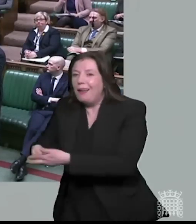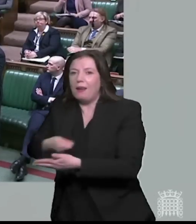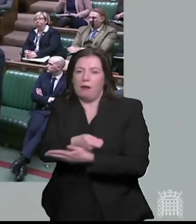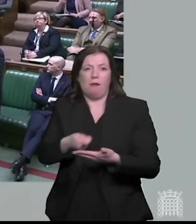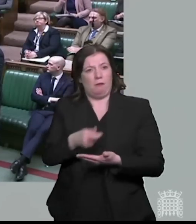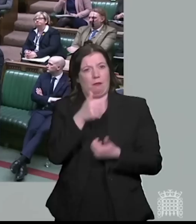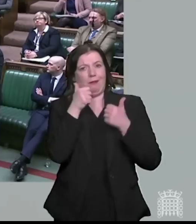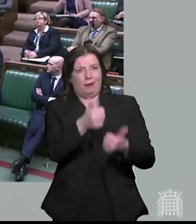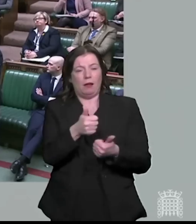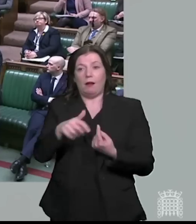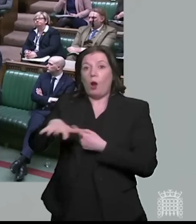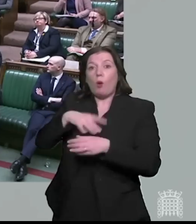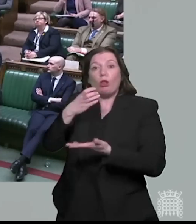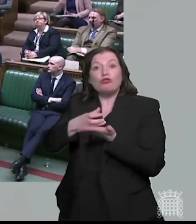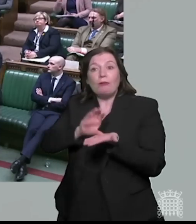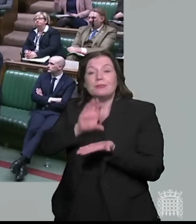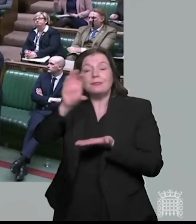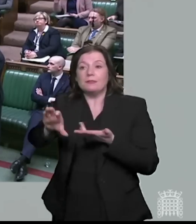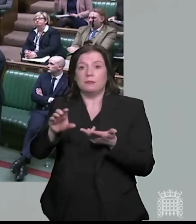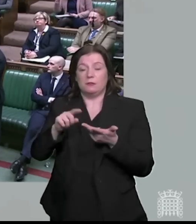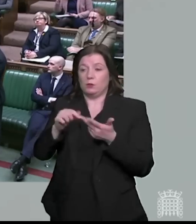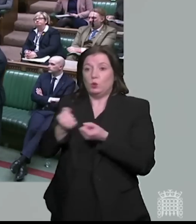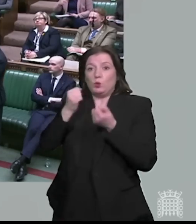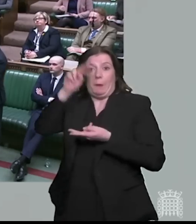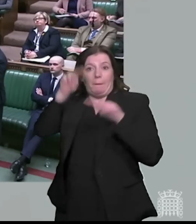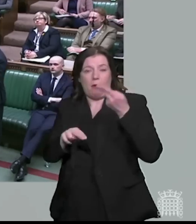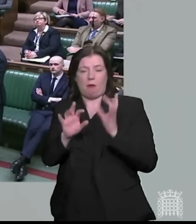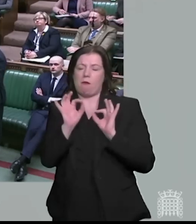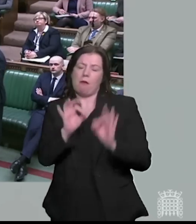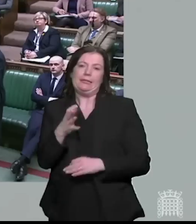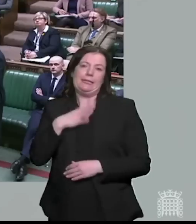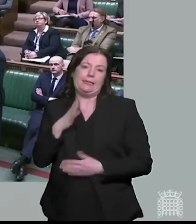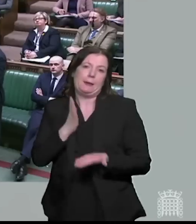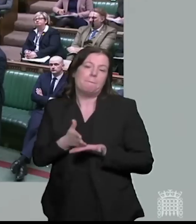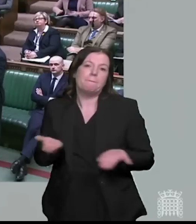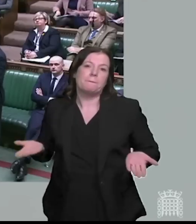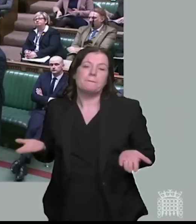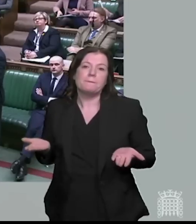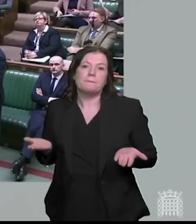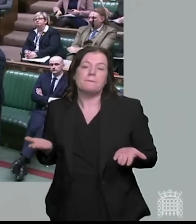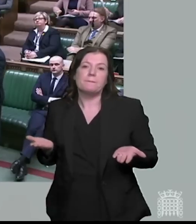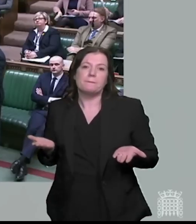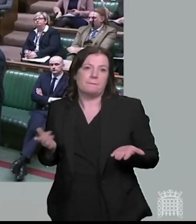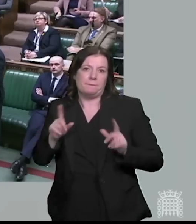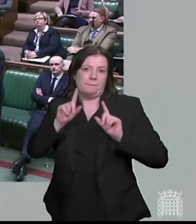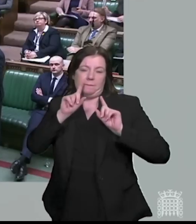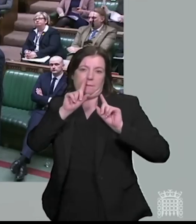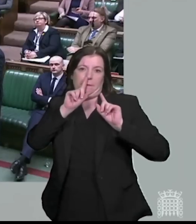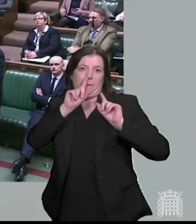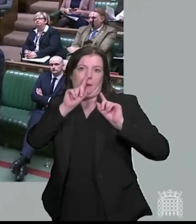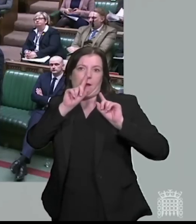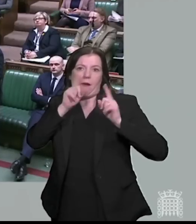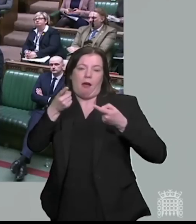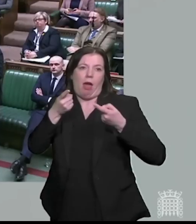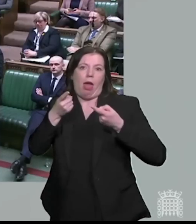The replacement for the corporation tax super deduction, absolutely essential. That could not be allowed to simply fall off